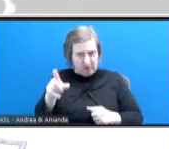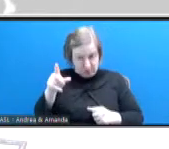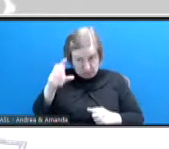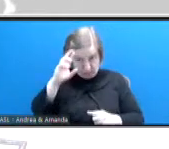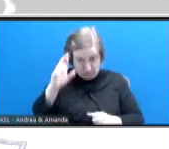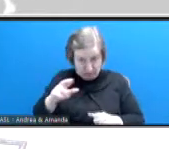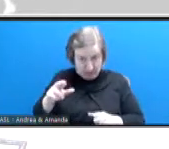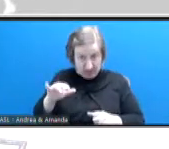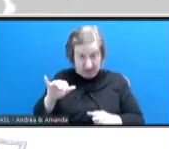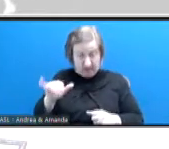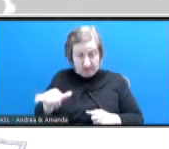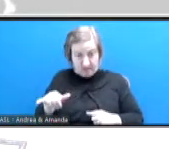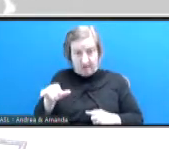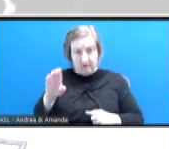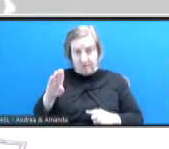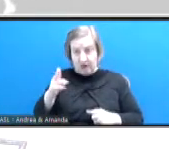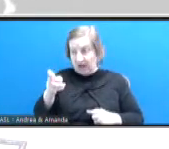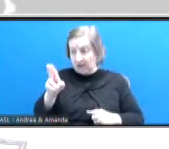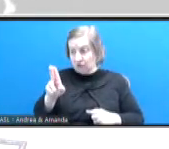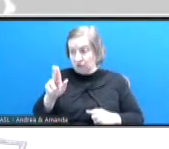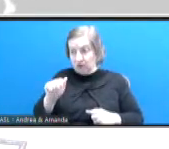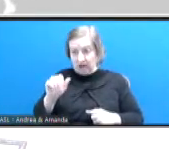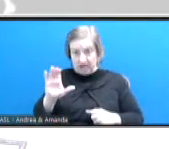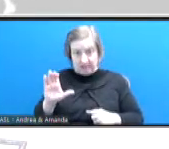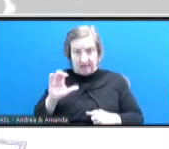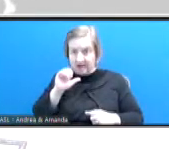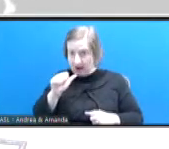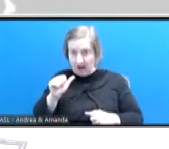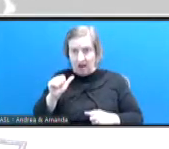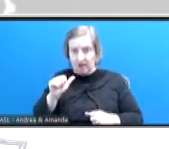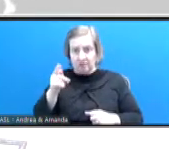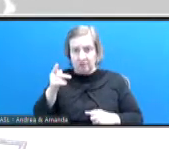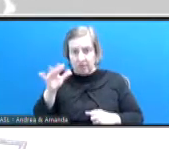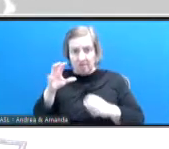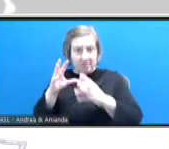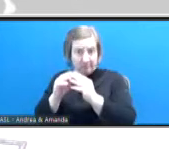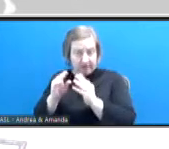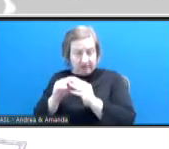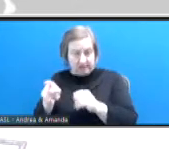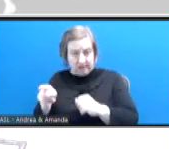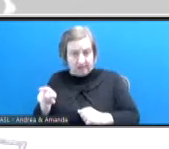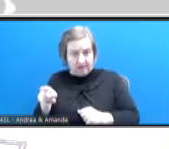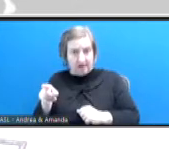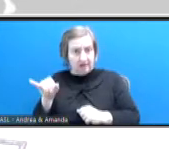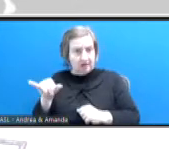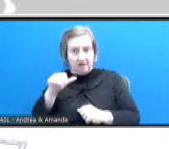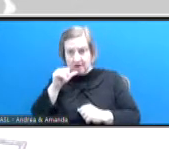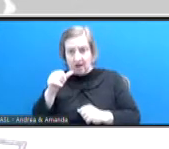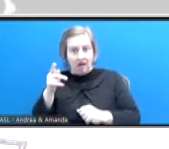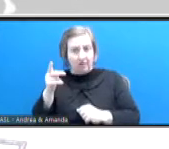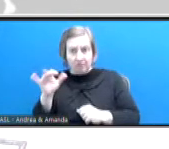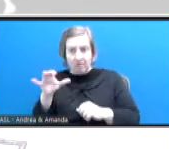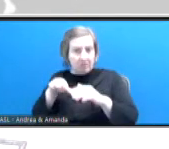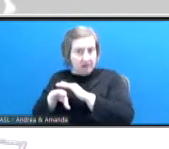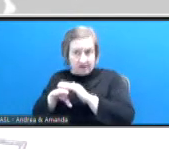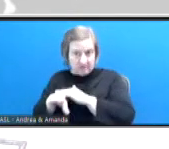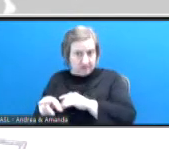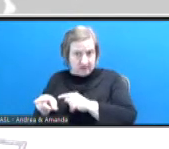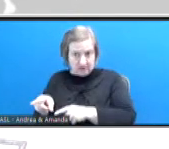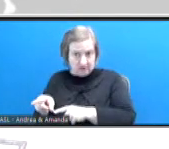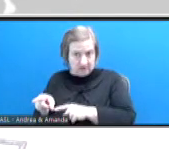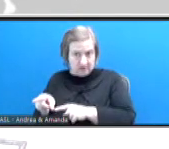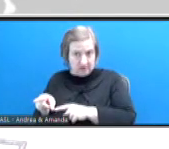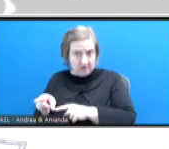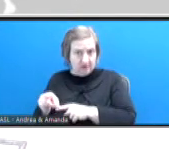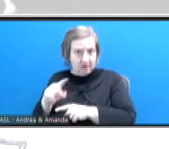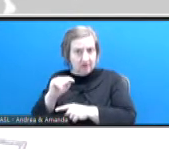the BHUAC that is not a public meeting, and that it doesn't it is not publicly accessible. Could Tom or